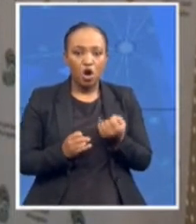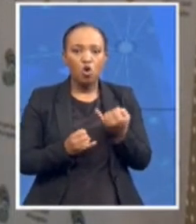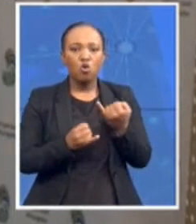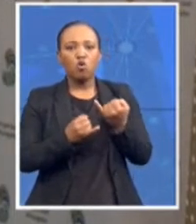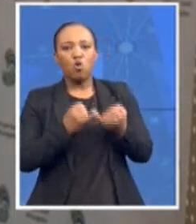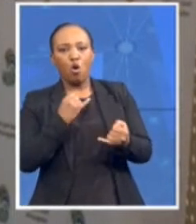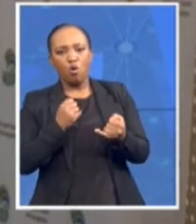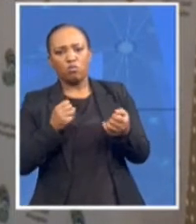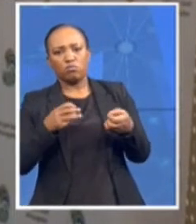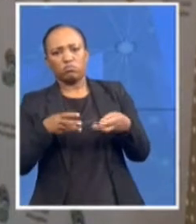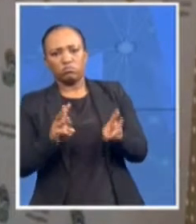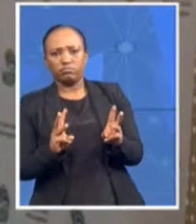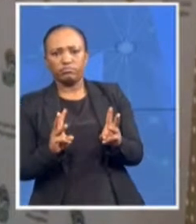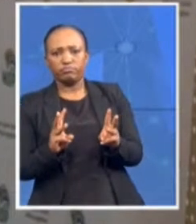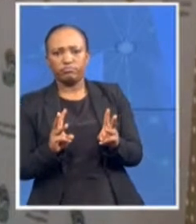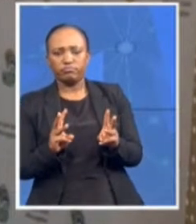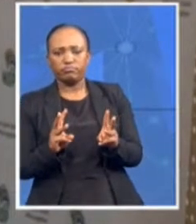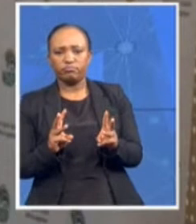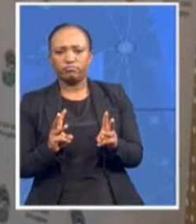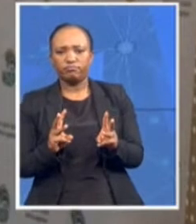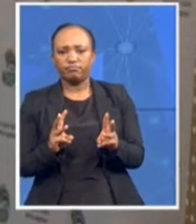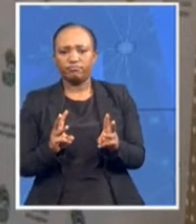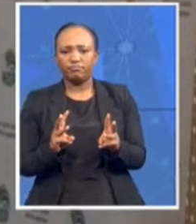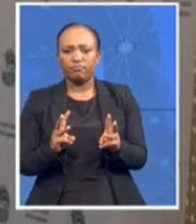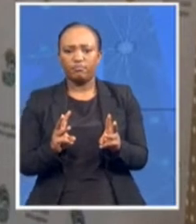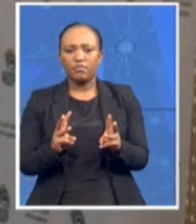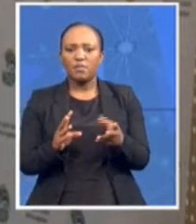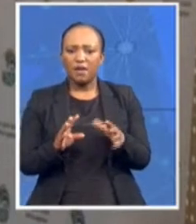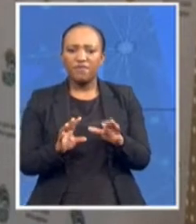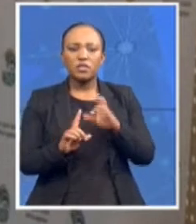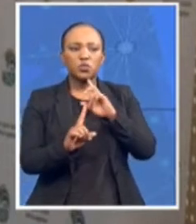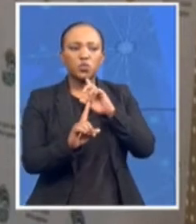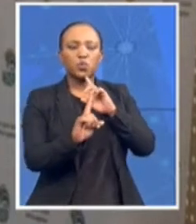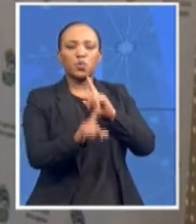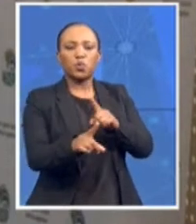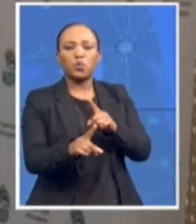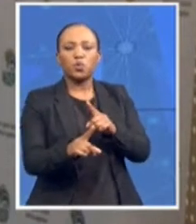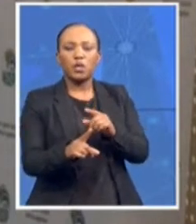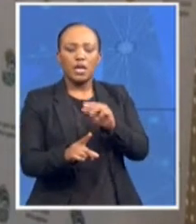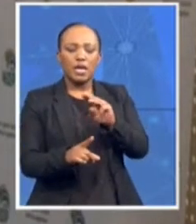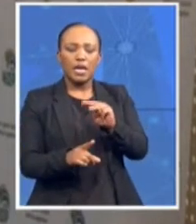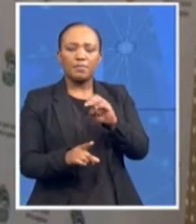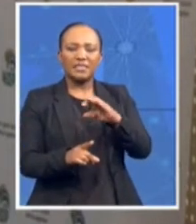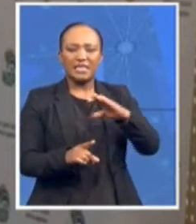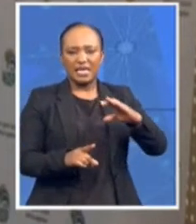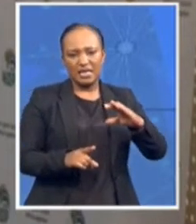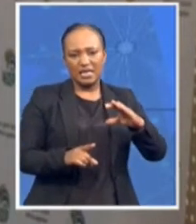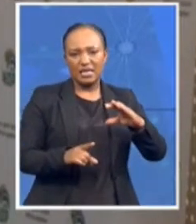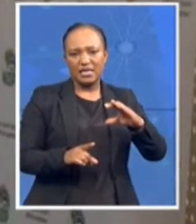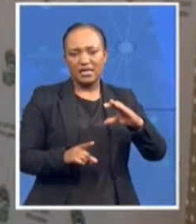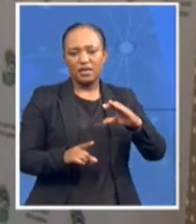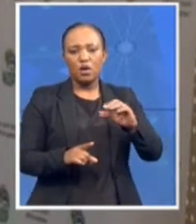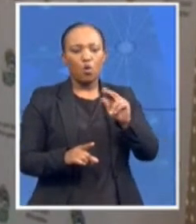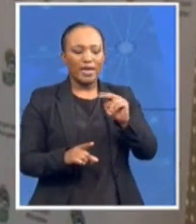I've instructed the NAC that as they implement the recommendations of the forensic